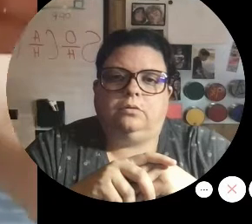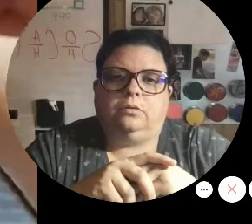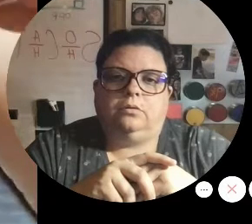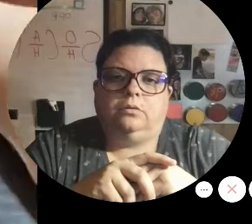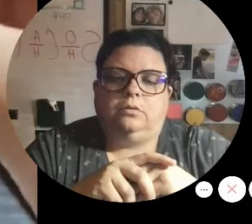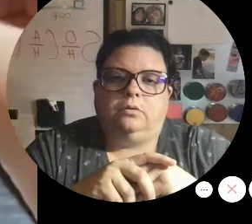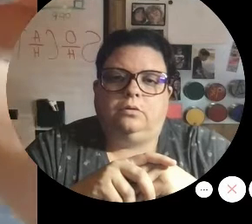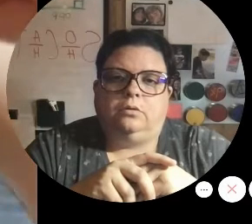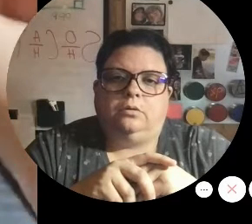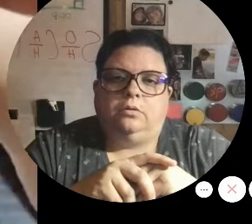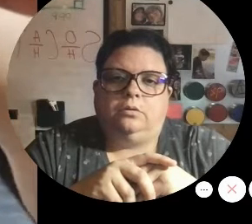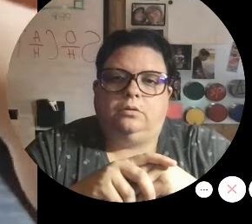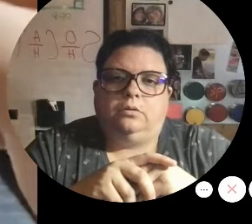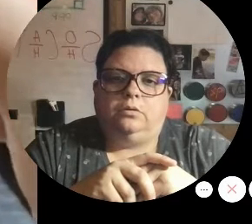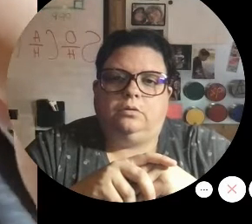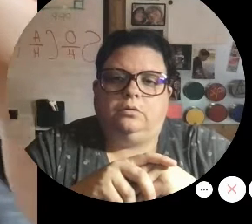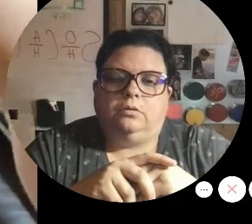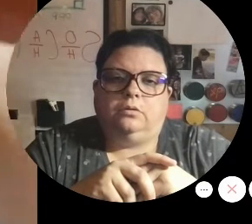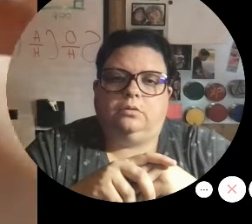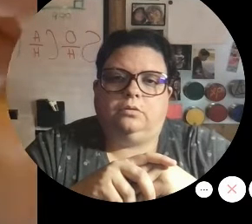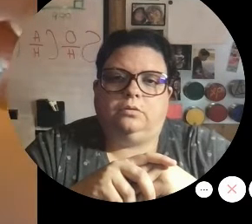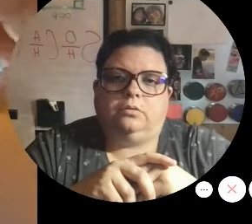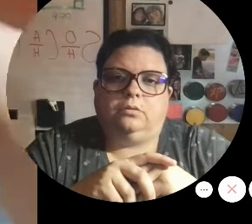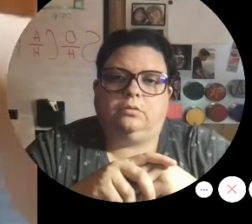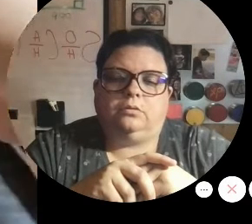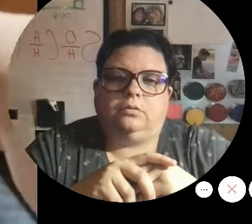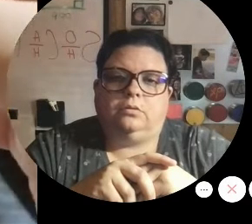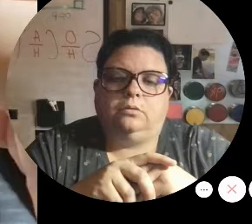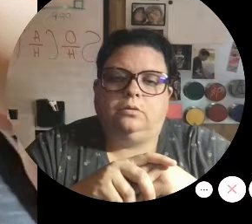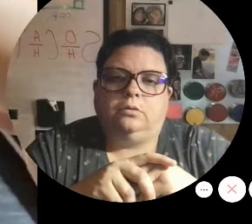the cuts and stuff.